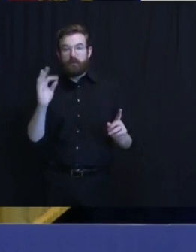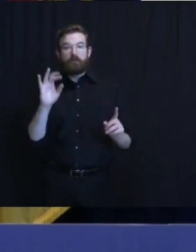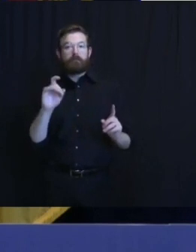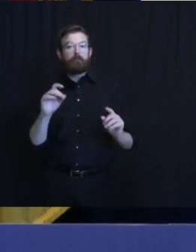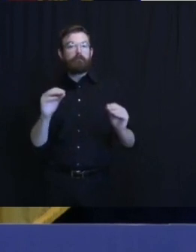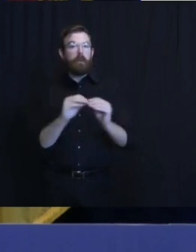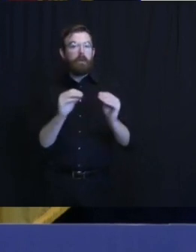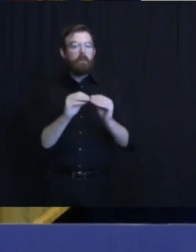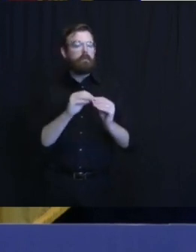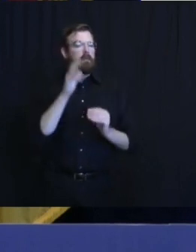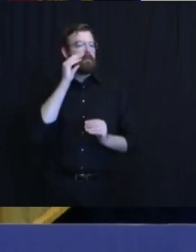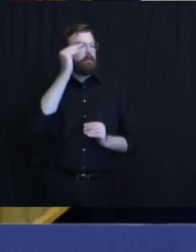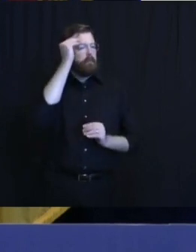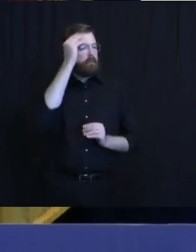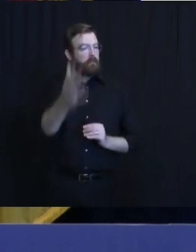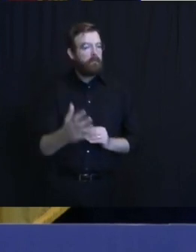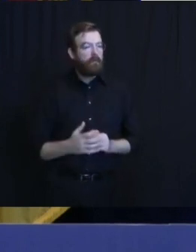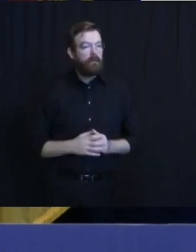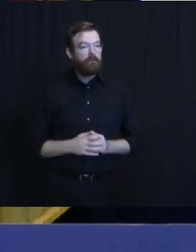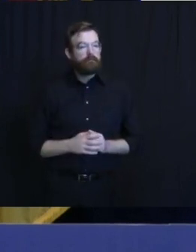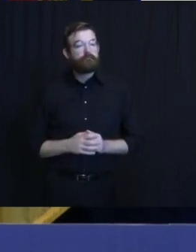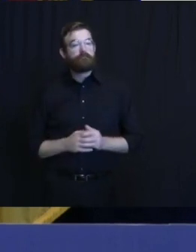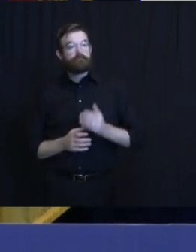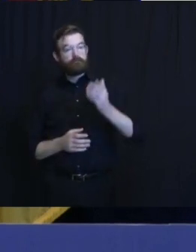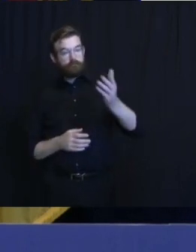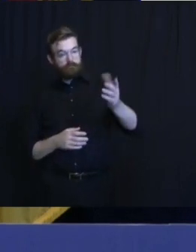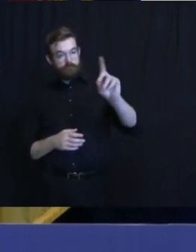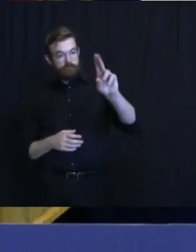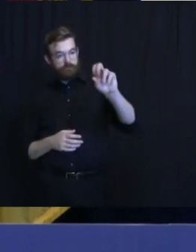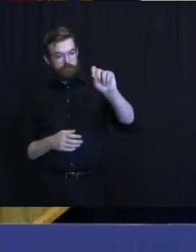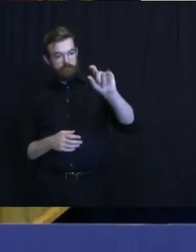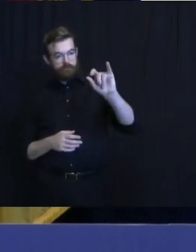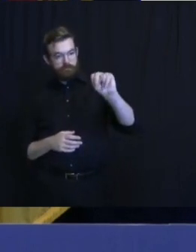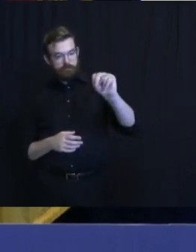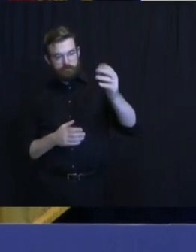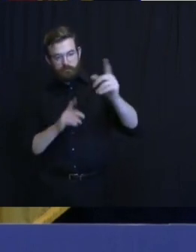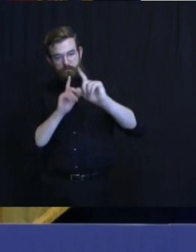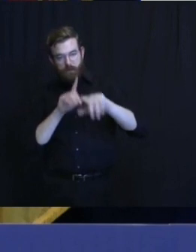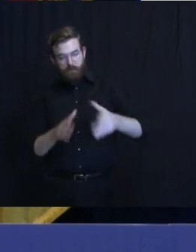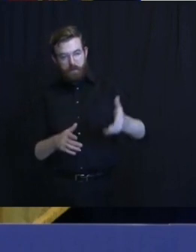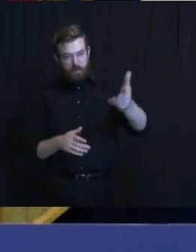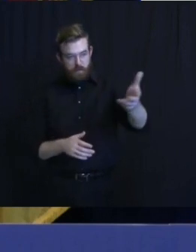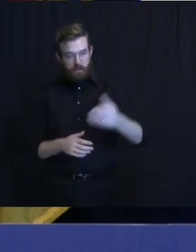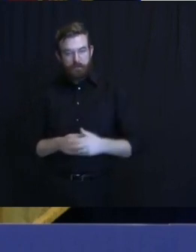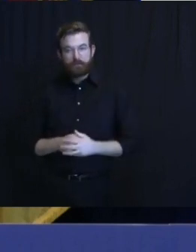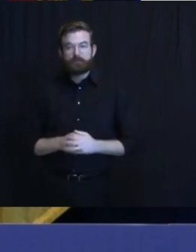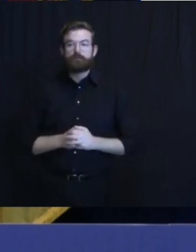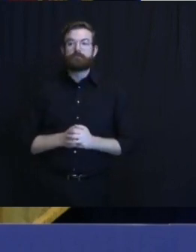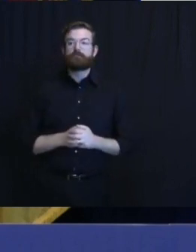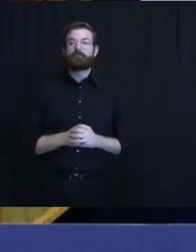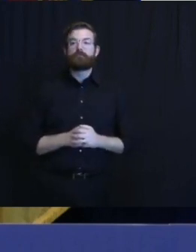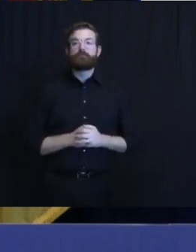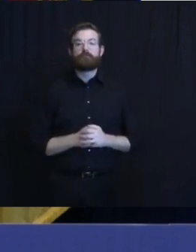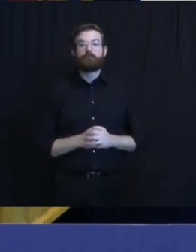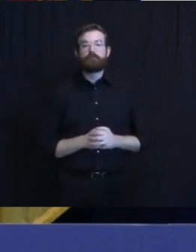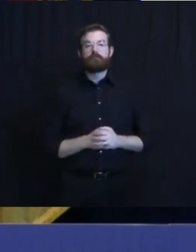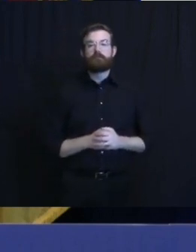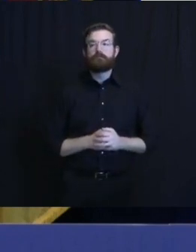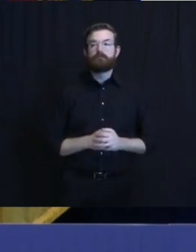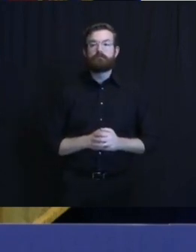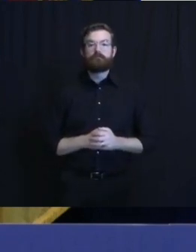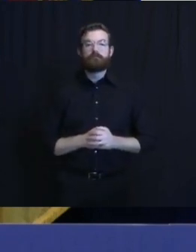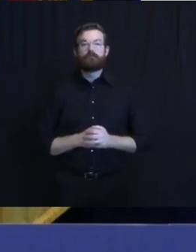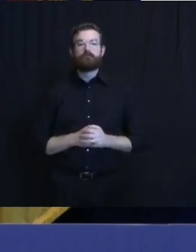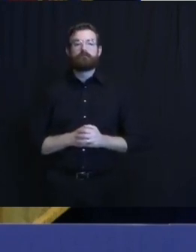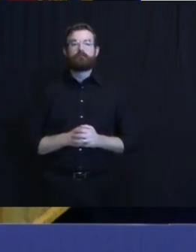of removing the freeholder title or supporting that doesn't square with the substance of your proposed budget cuts? Does the borrowing deal you announced